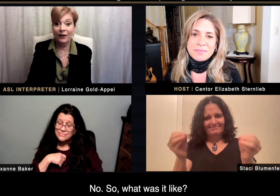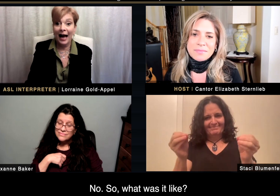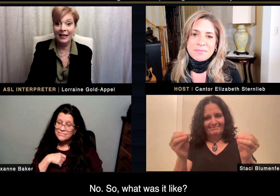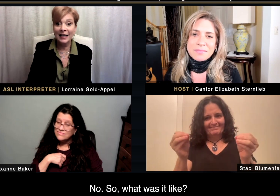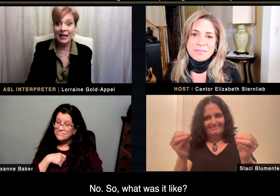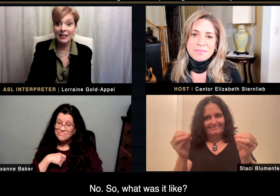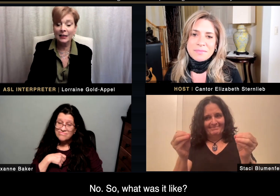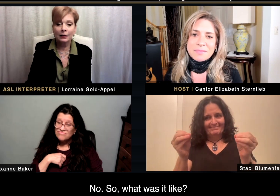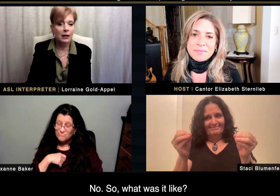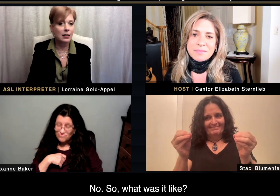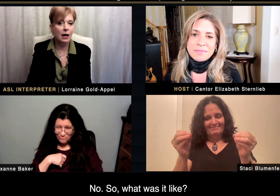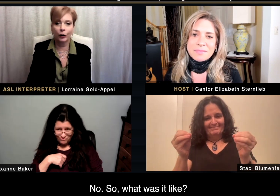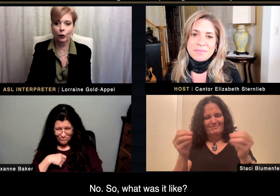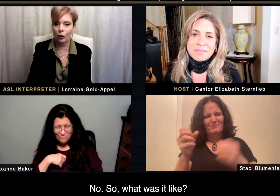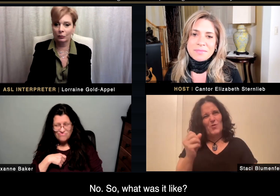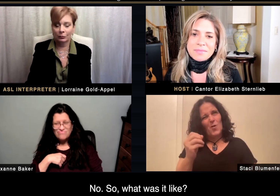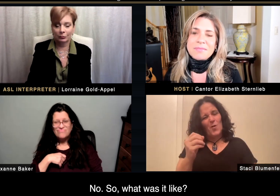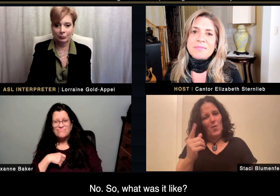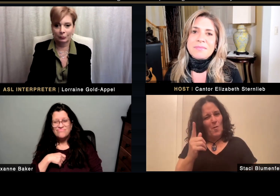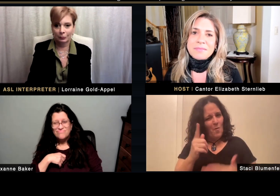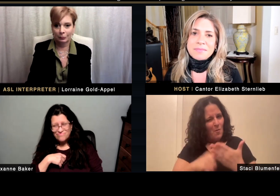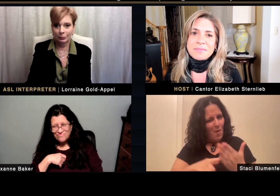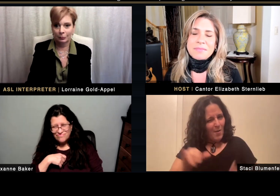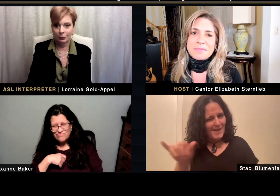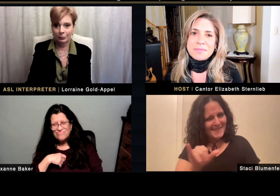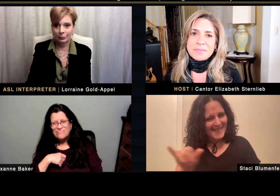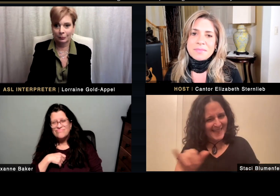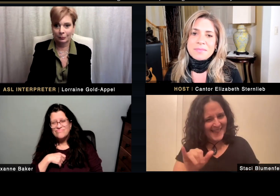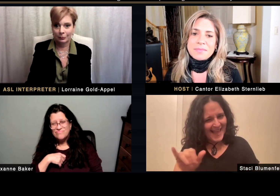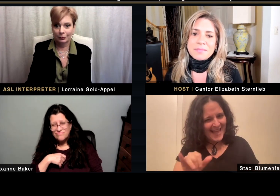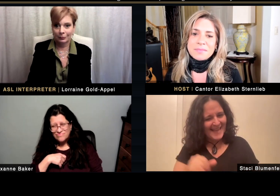Did I have access? Not at all.